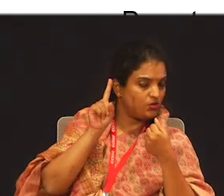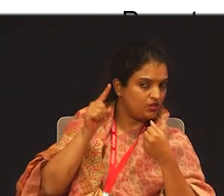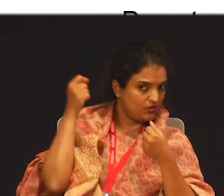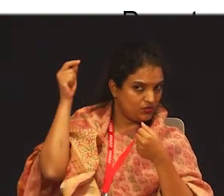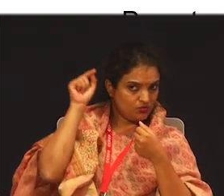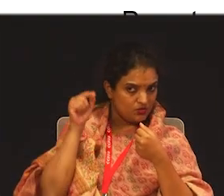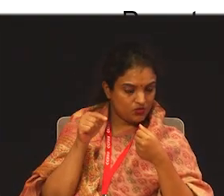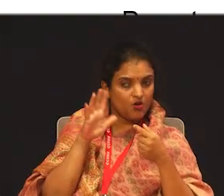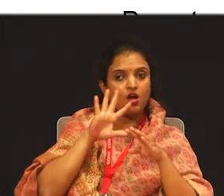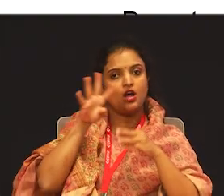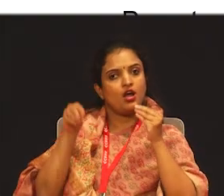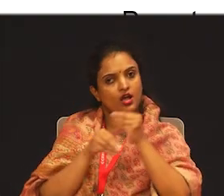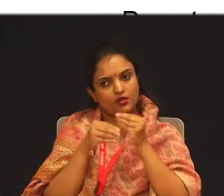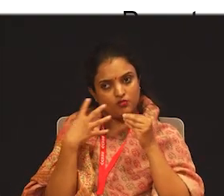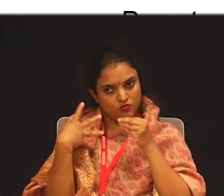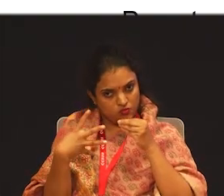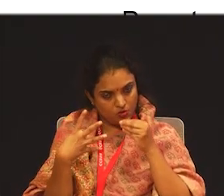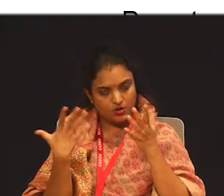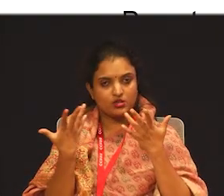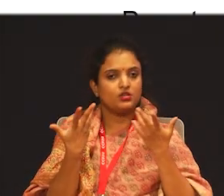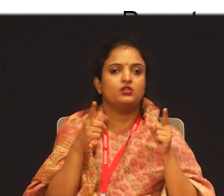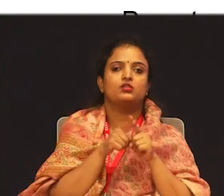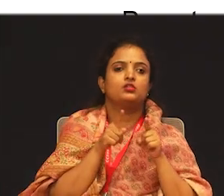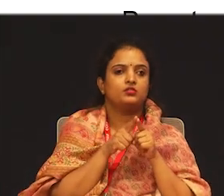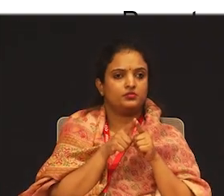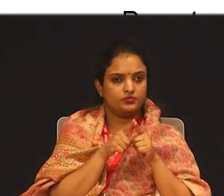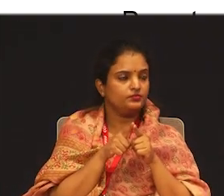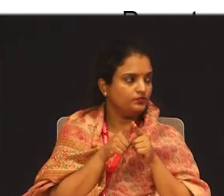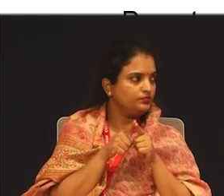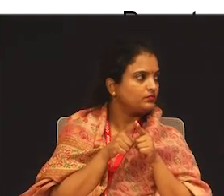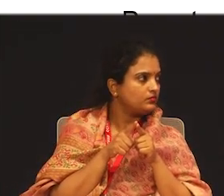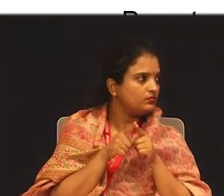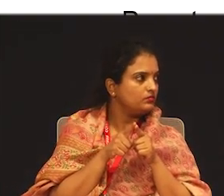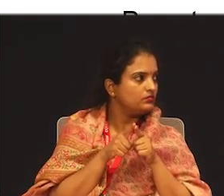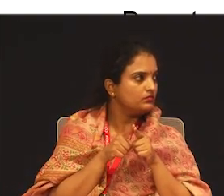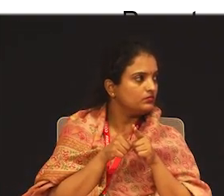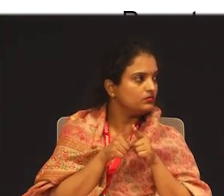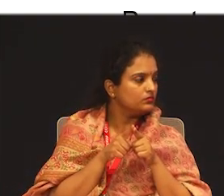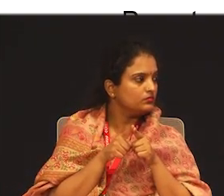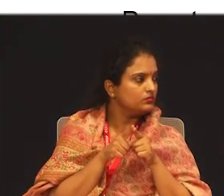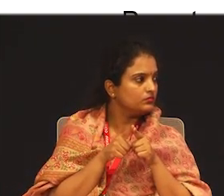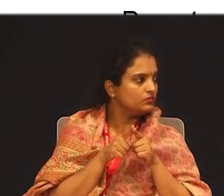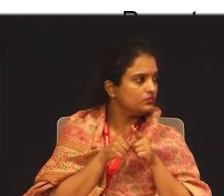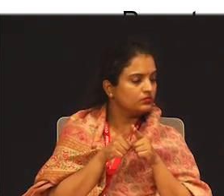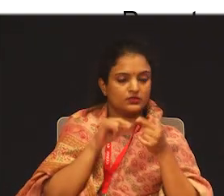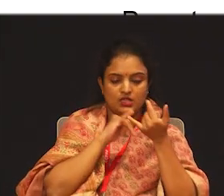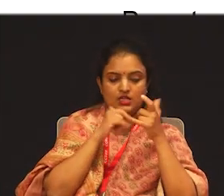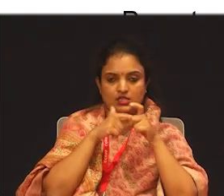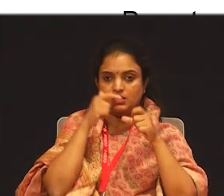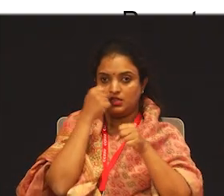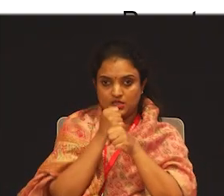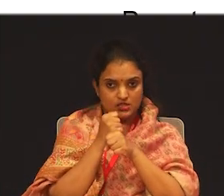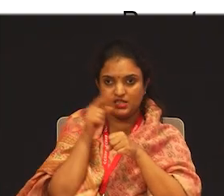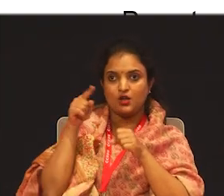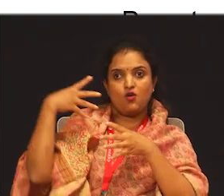added to 4 more, which we had seen, 4 more identities under SEDGs. Then,